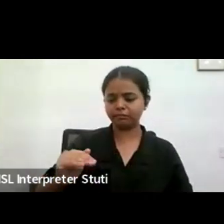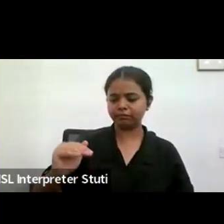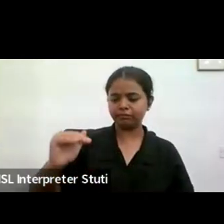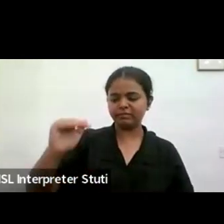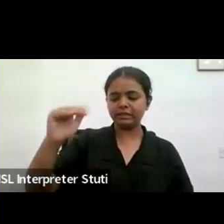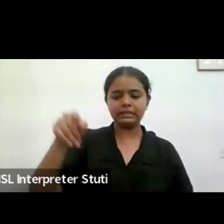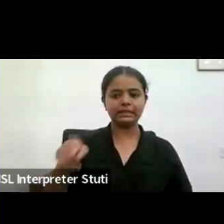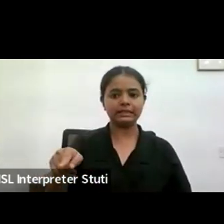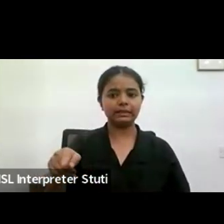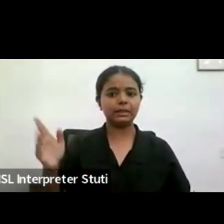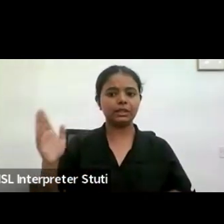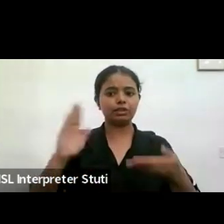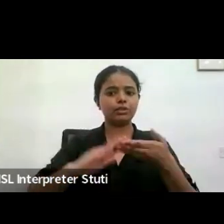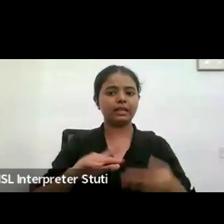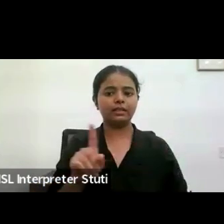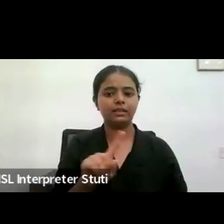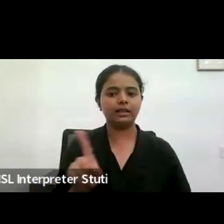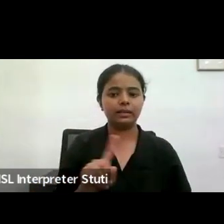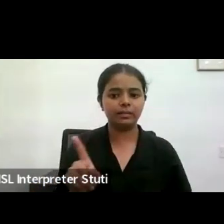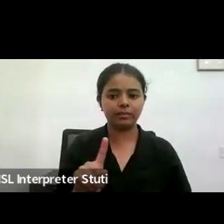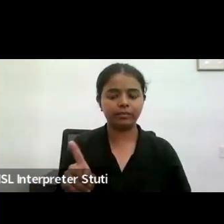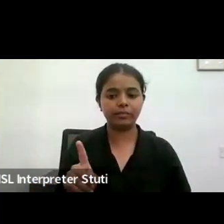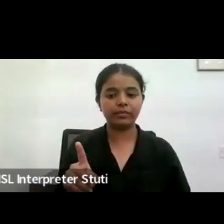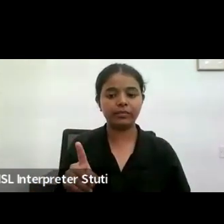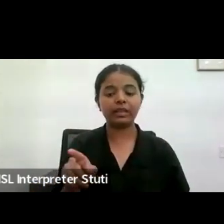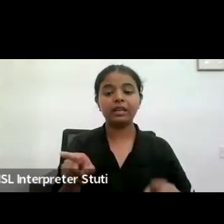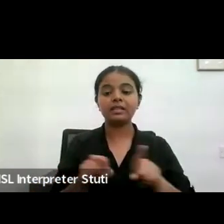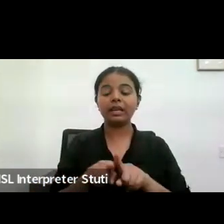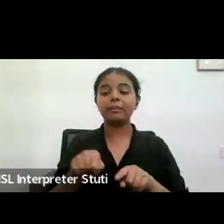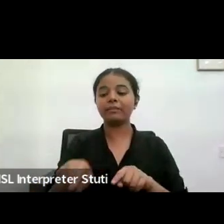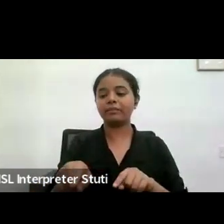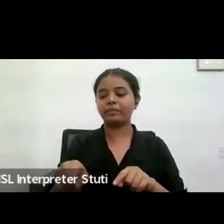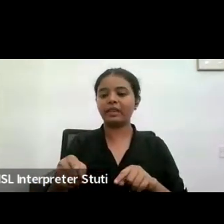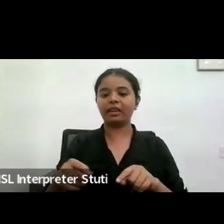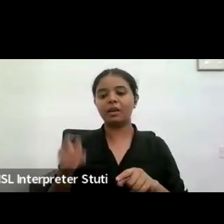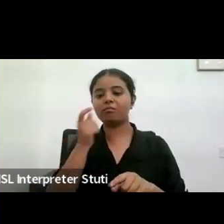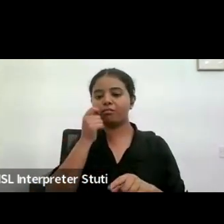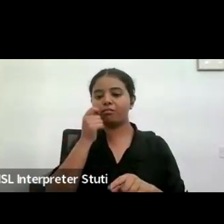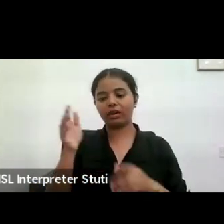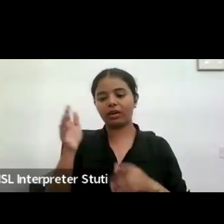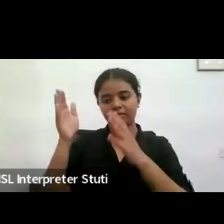marry. They do not, very often girls with disabilities,